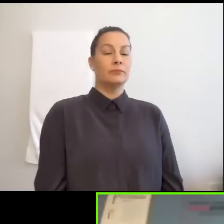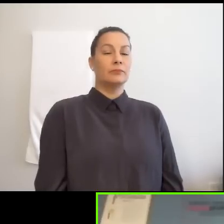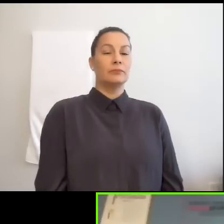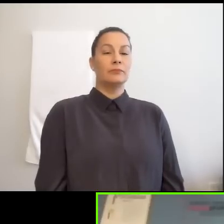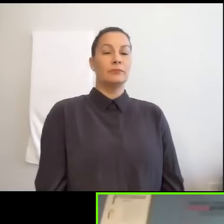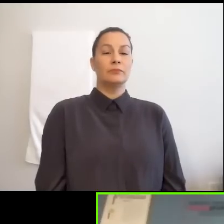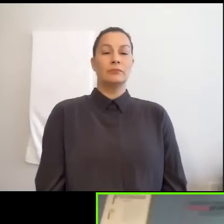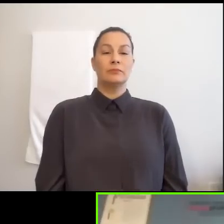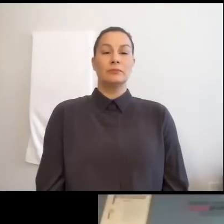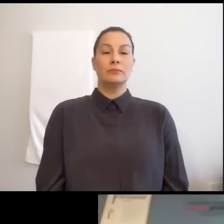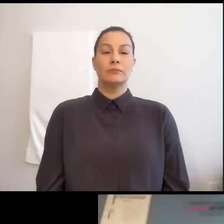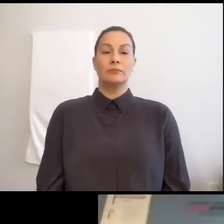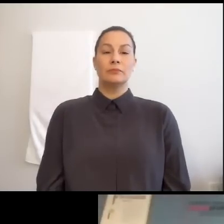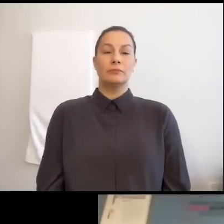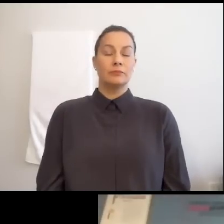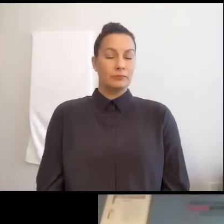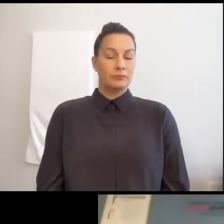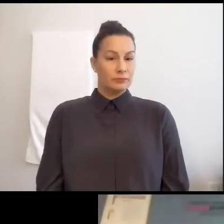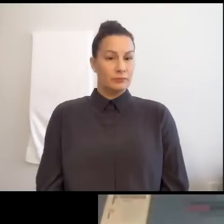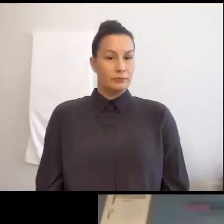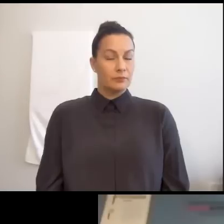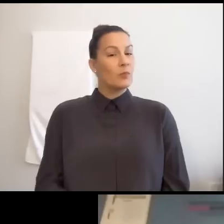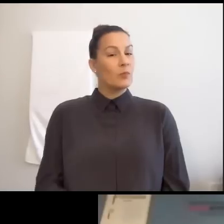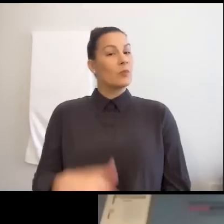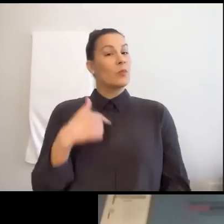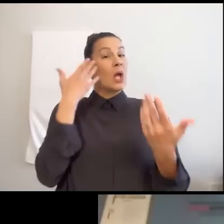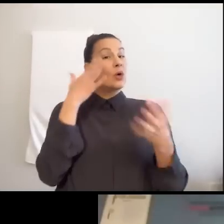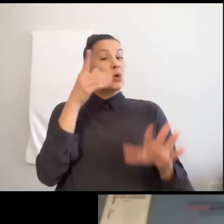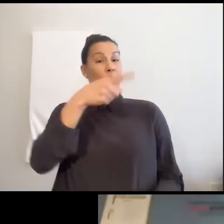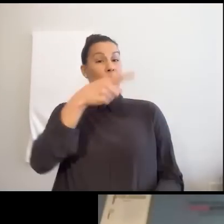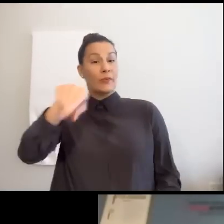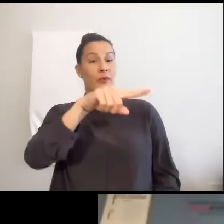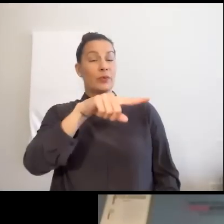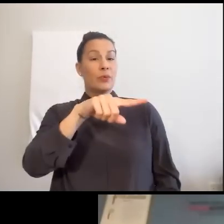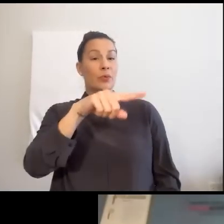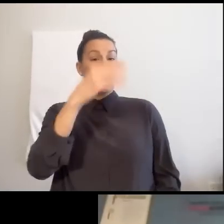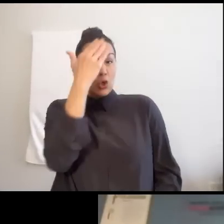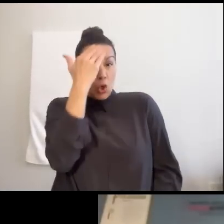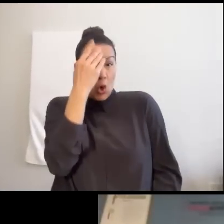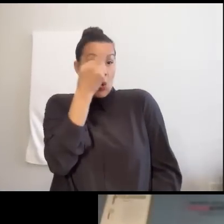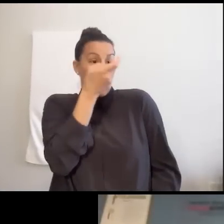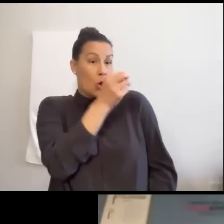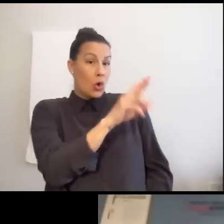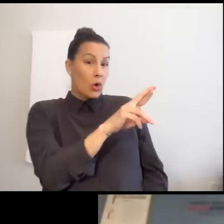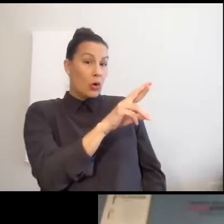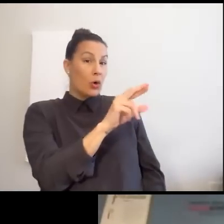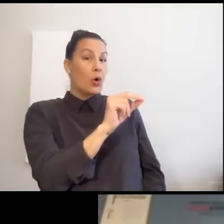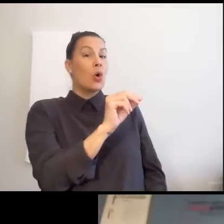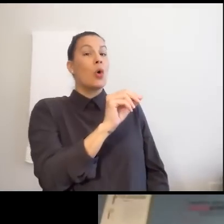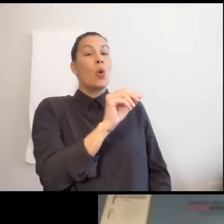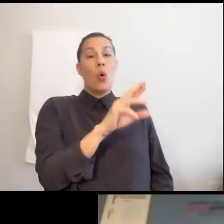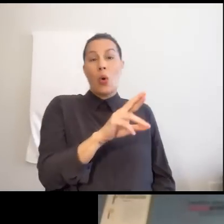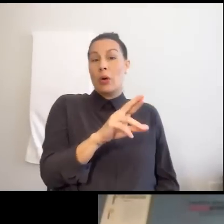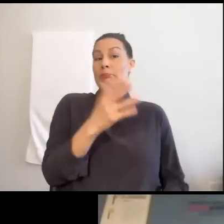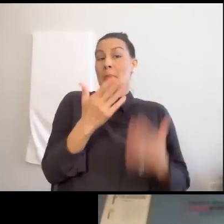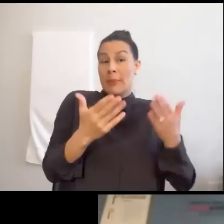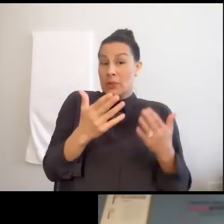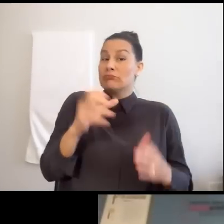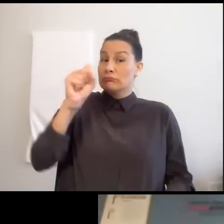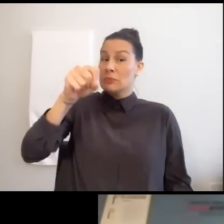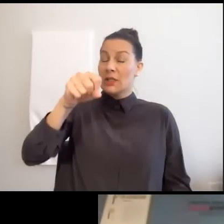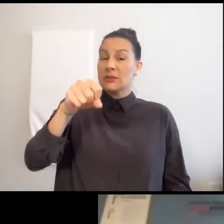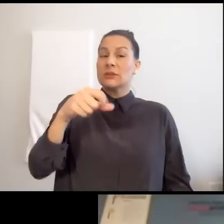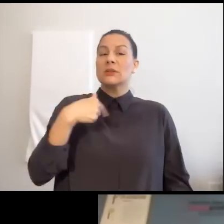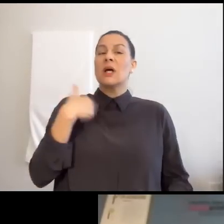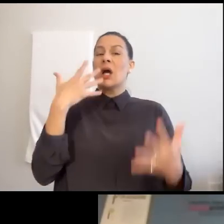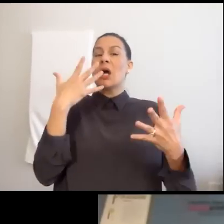Jackson High. And I don't know if many of you knew her, or many of you perhaps did, but I just like to underscore the fact